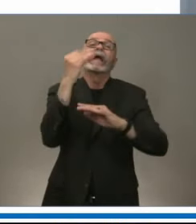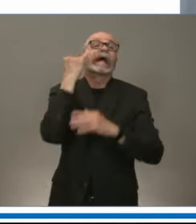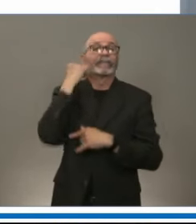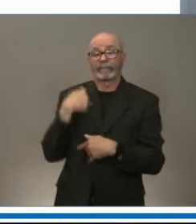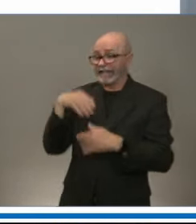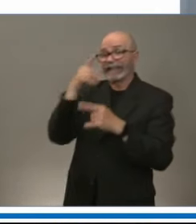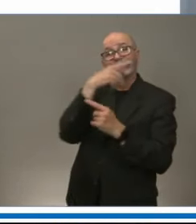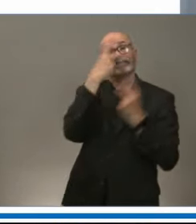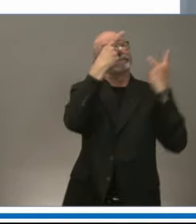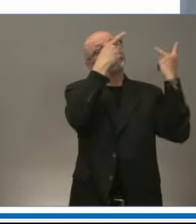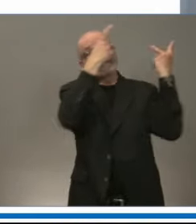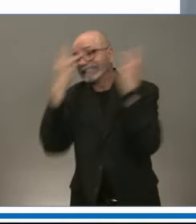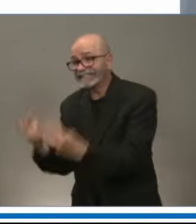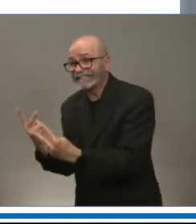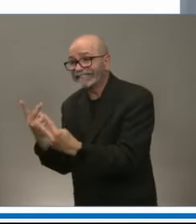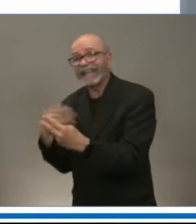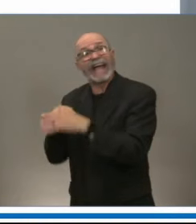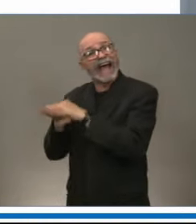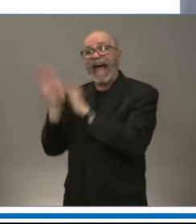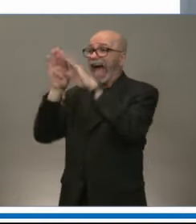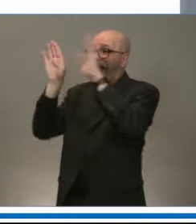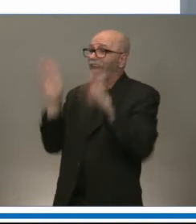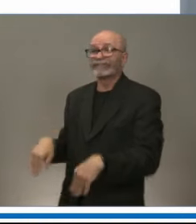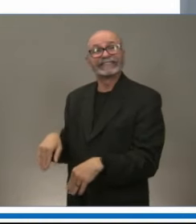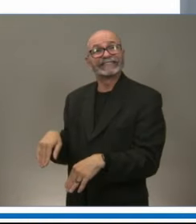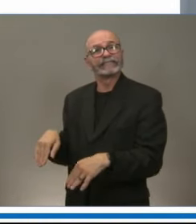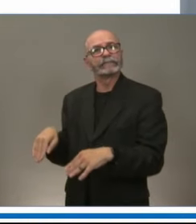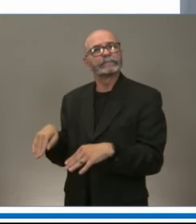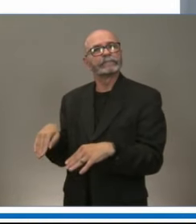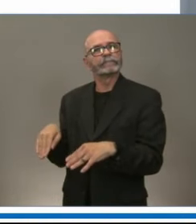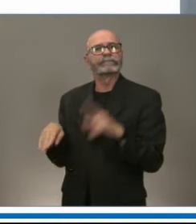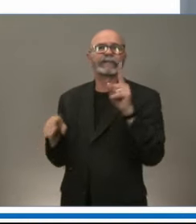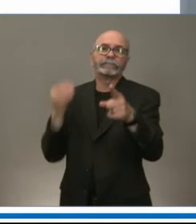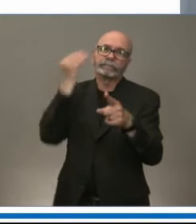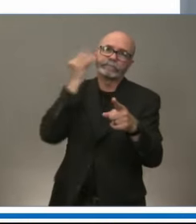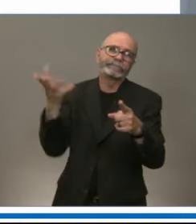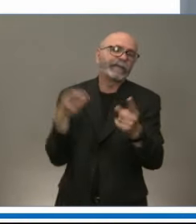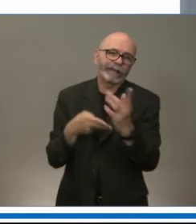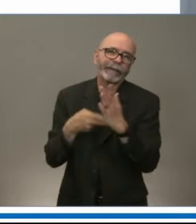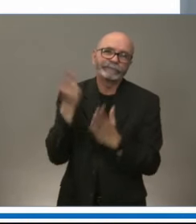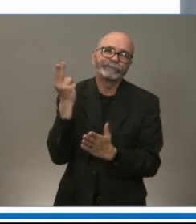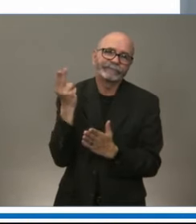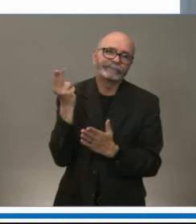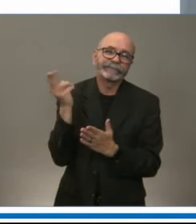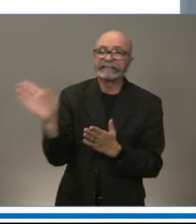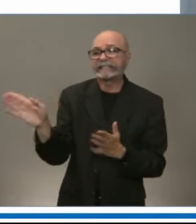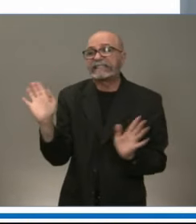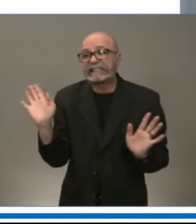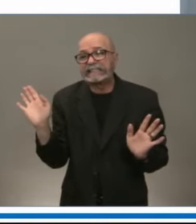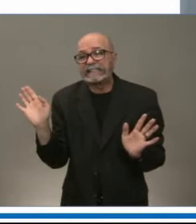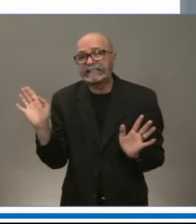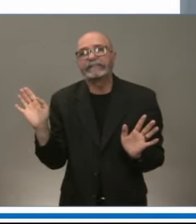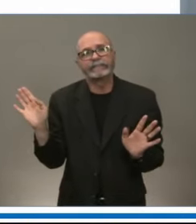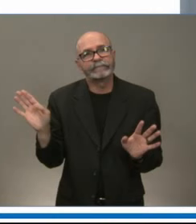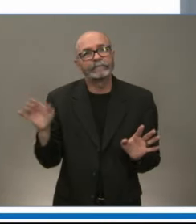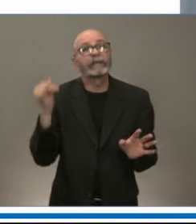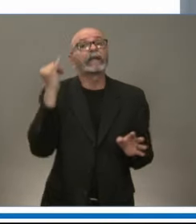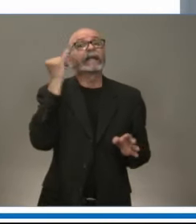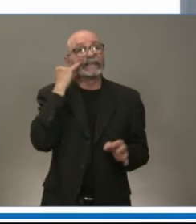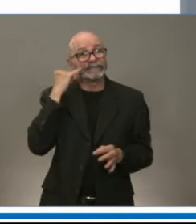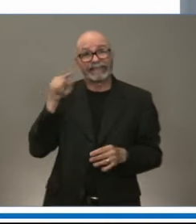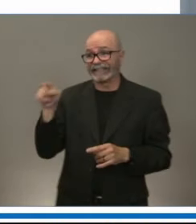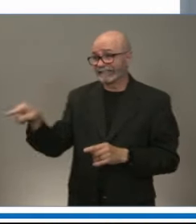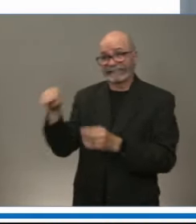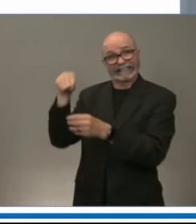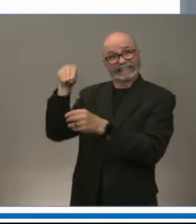be honest and upfront. And of course, in this time, we would certainly not move someone out of the system because they